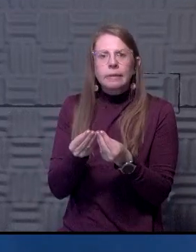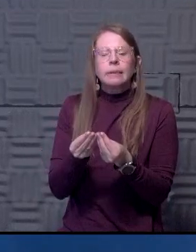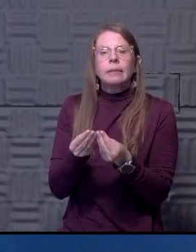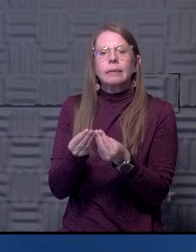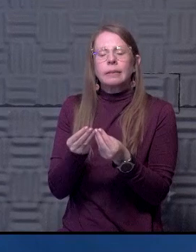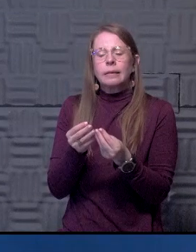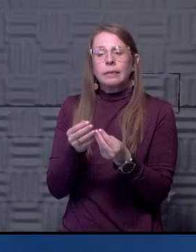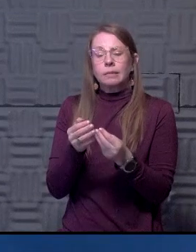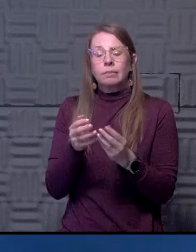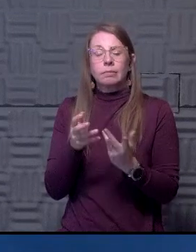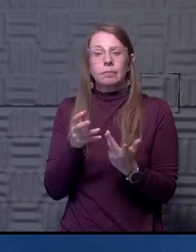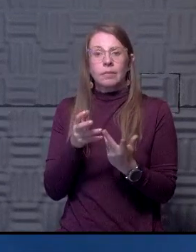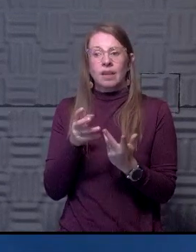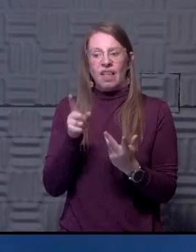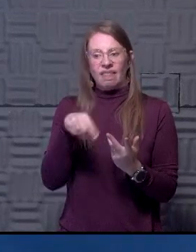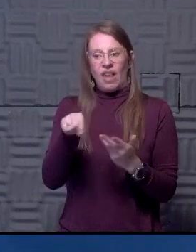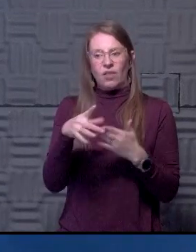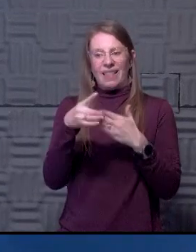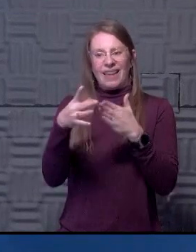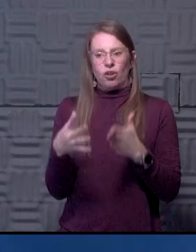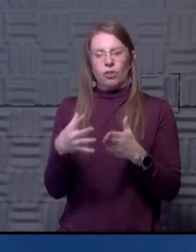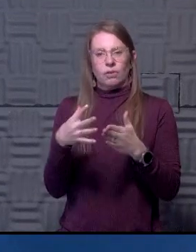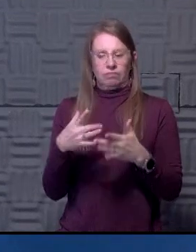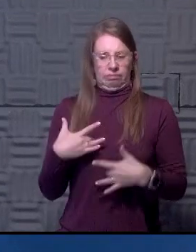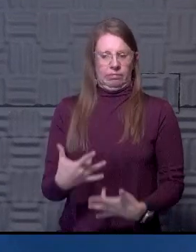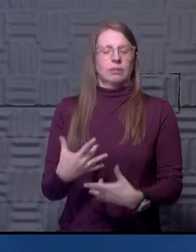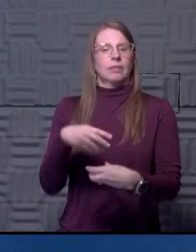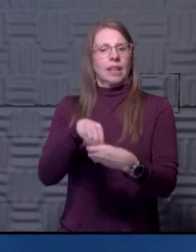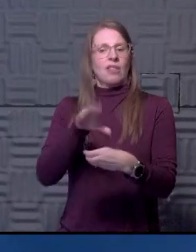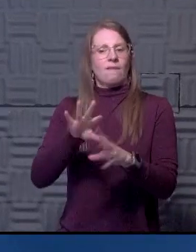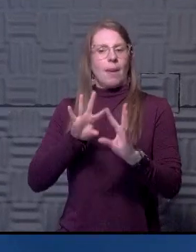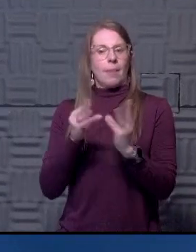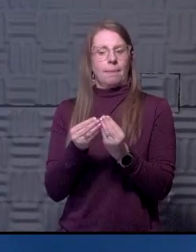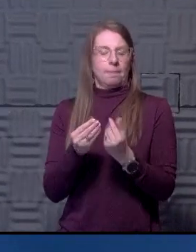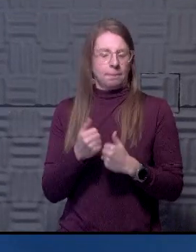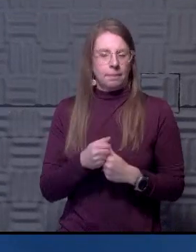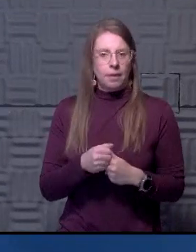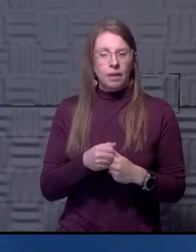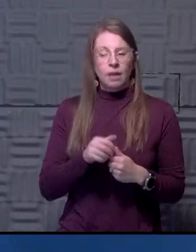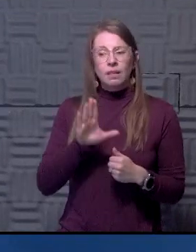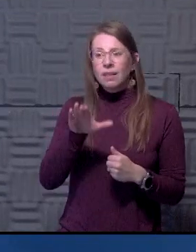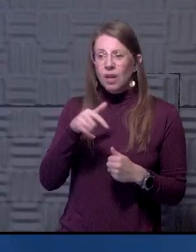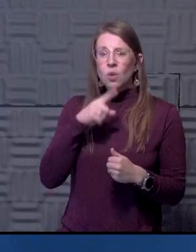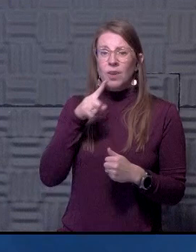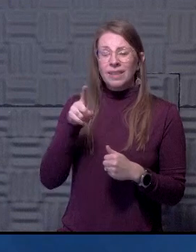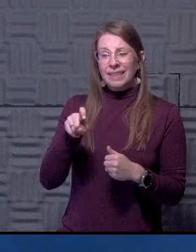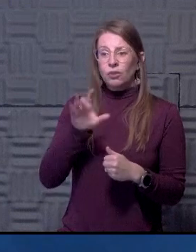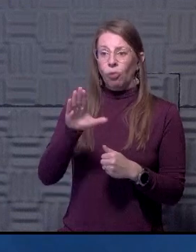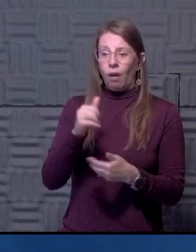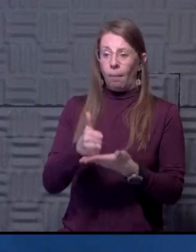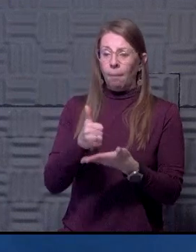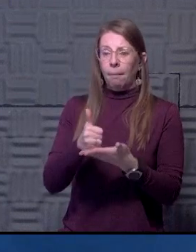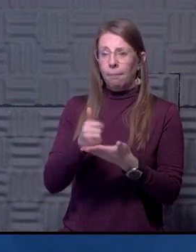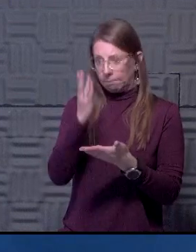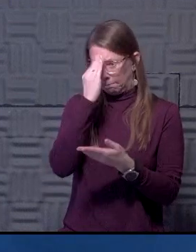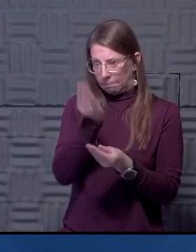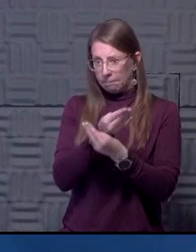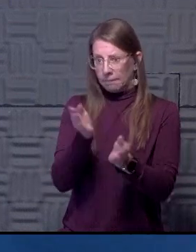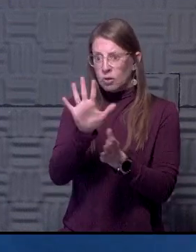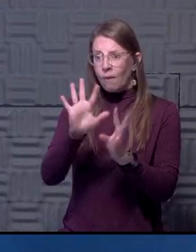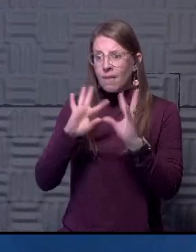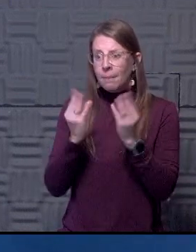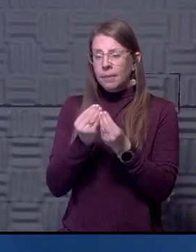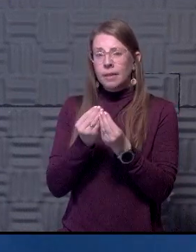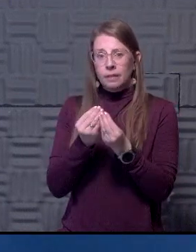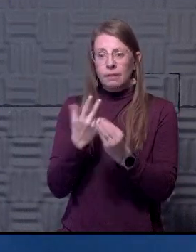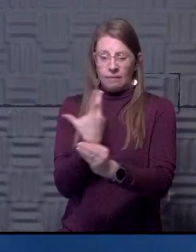are often, the leaders within their family. And I say, we really need your help in getting that message out to your family, the